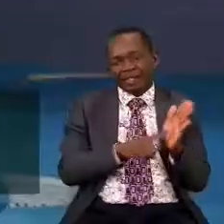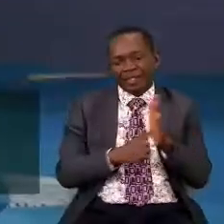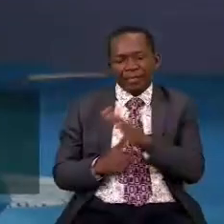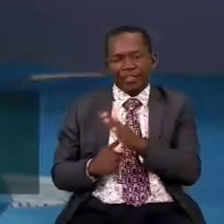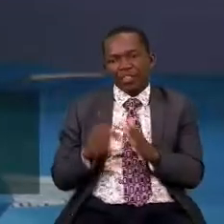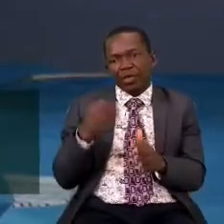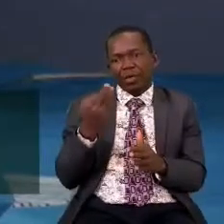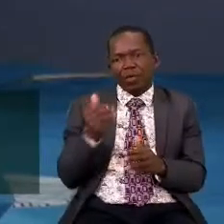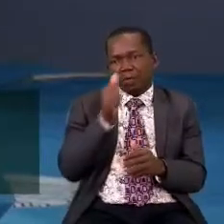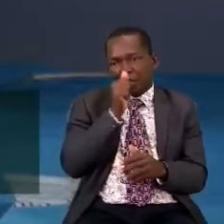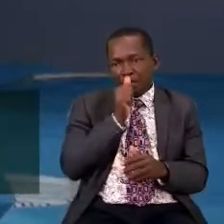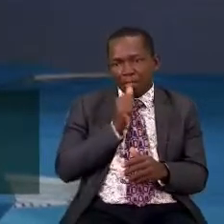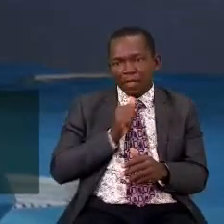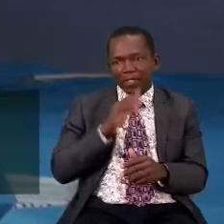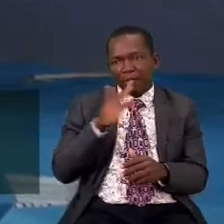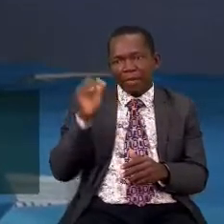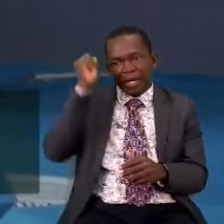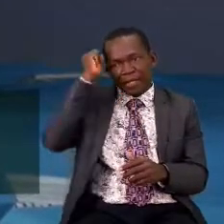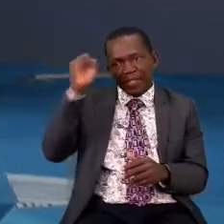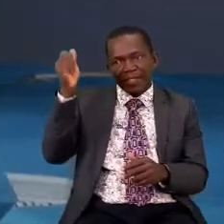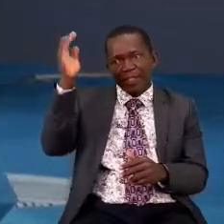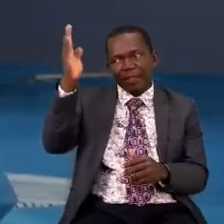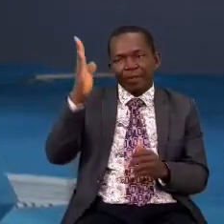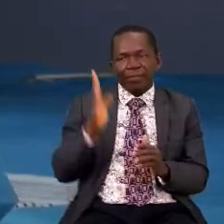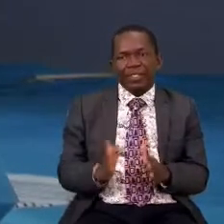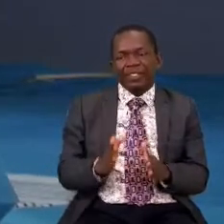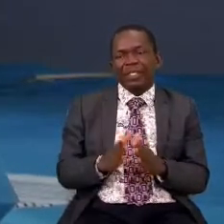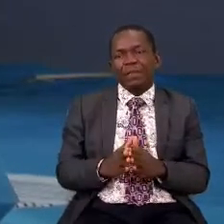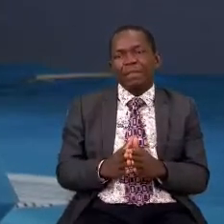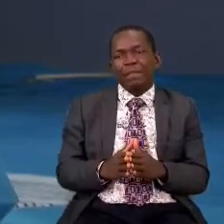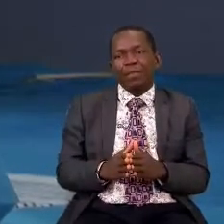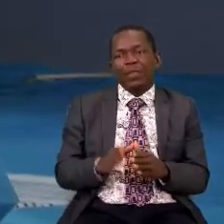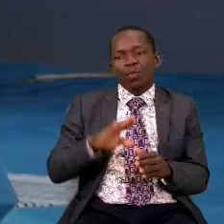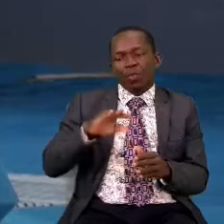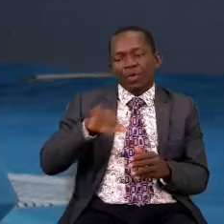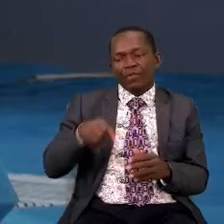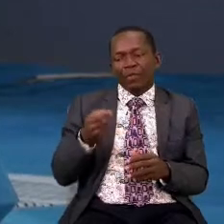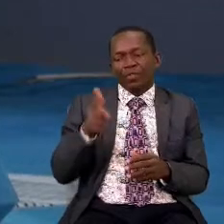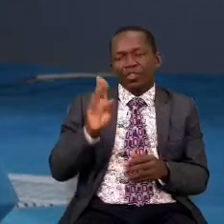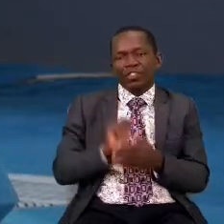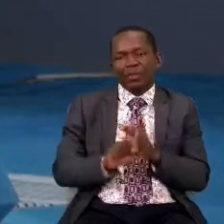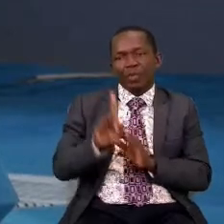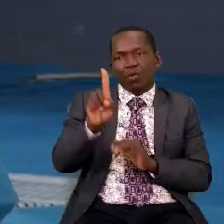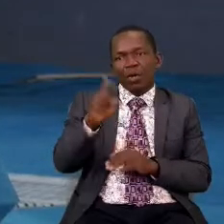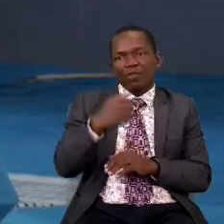2. Moses is gone, and the children of Israel were just there. And what's the next